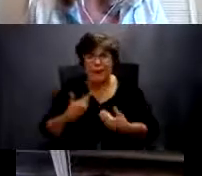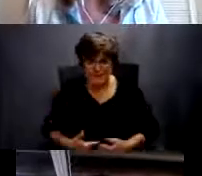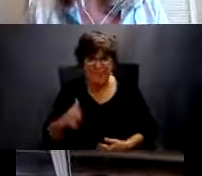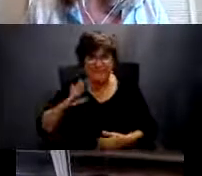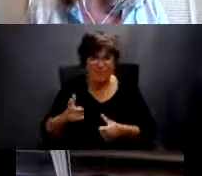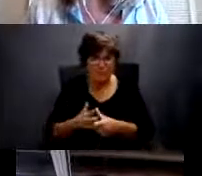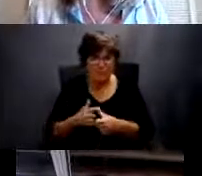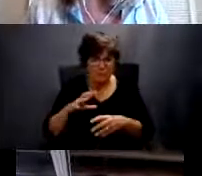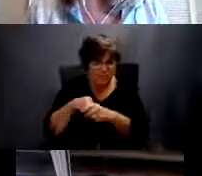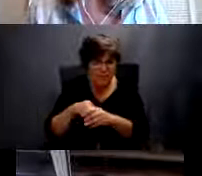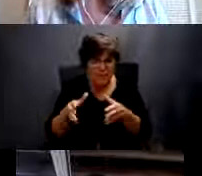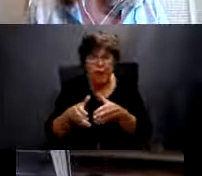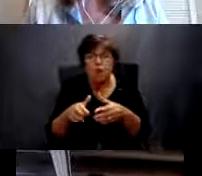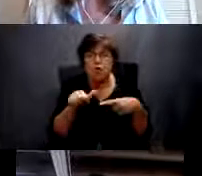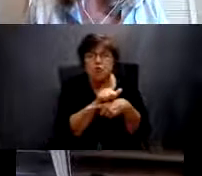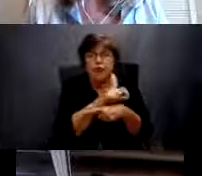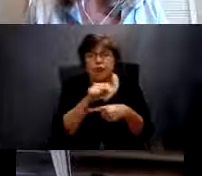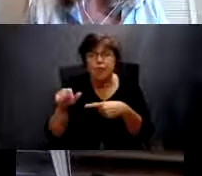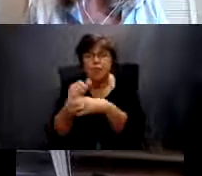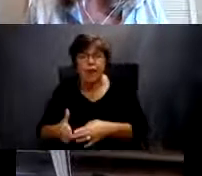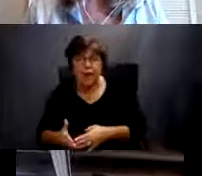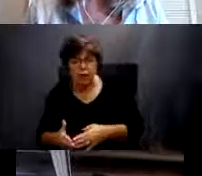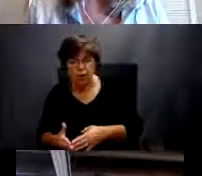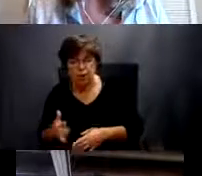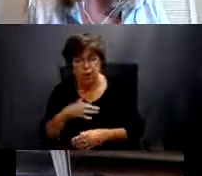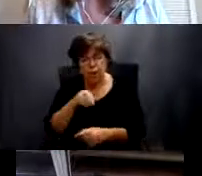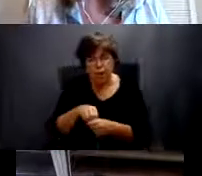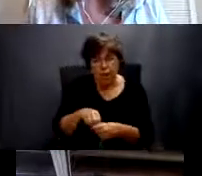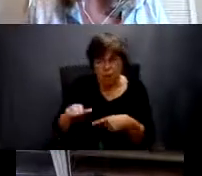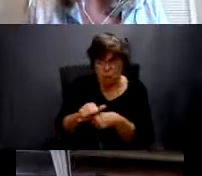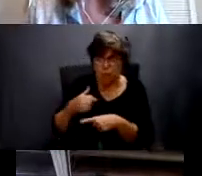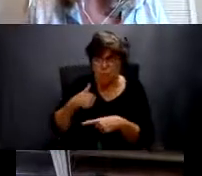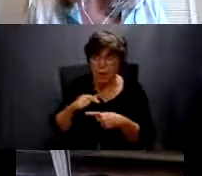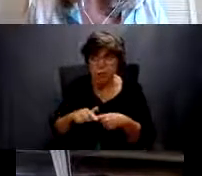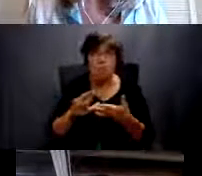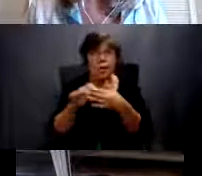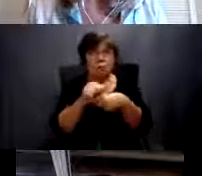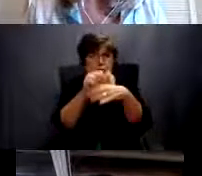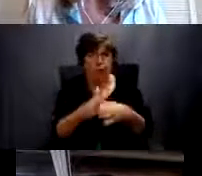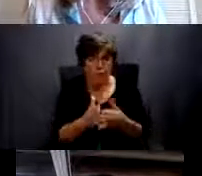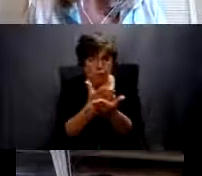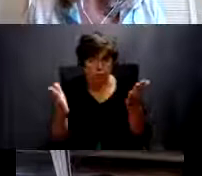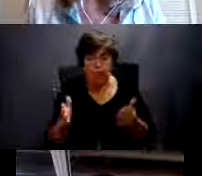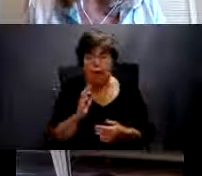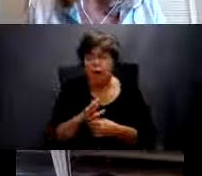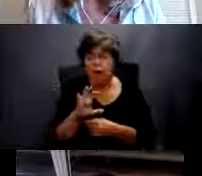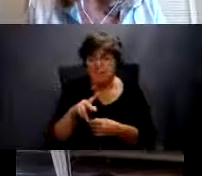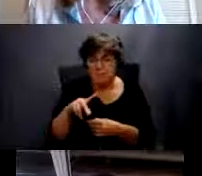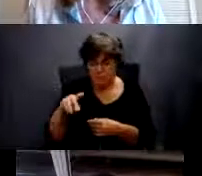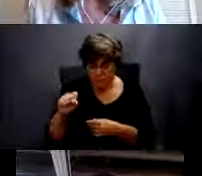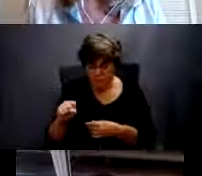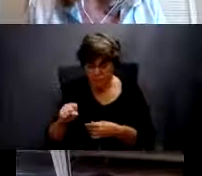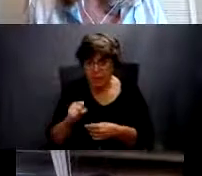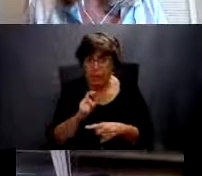be the it was the training of trainers. So I became a trainer of parent peer specialists, and at the same time